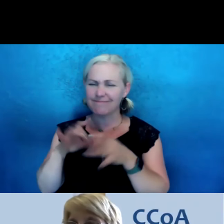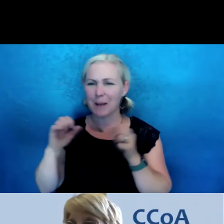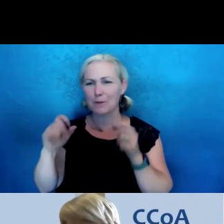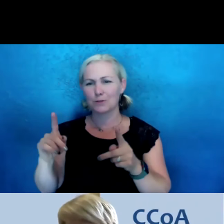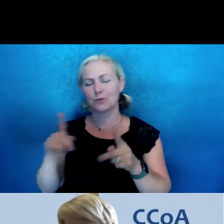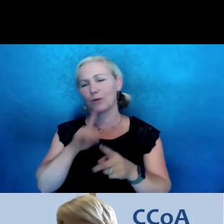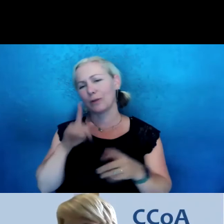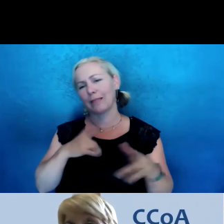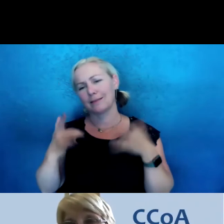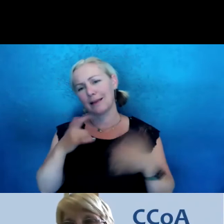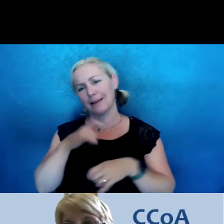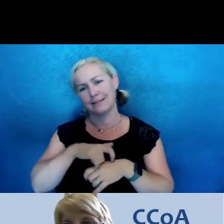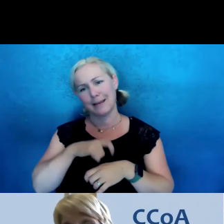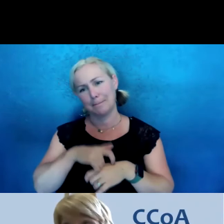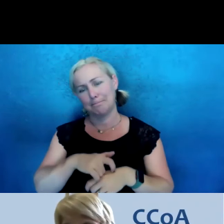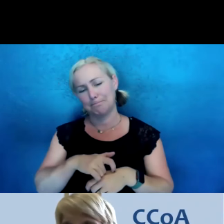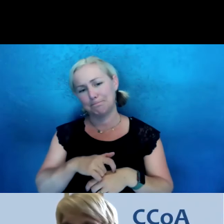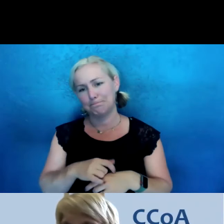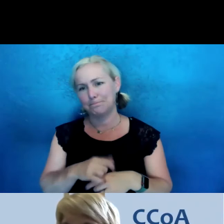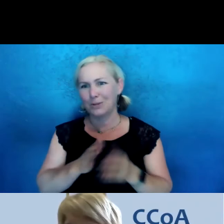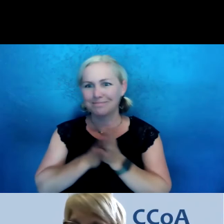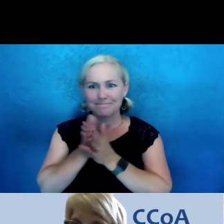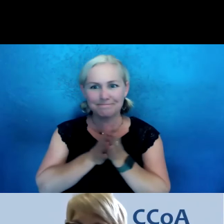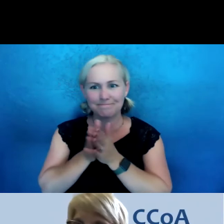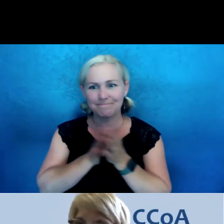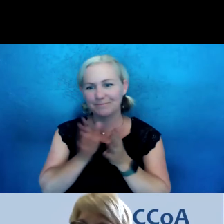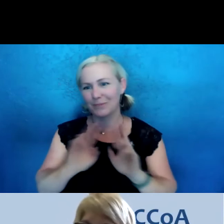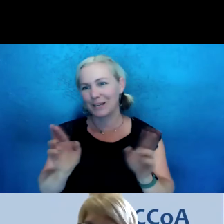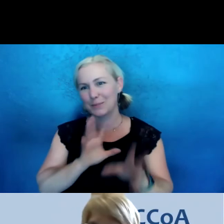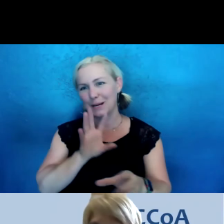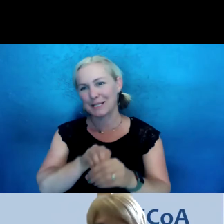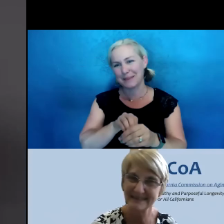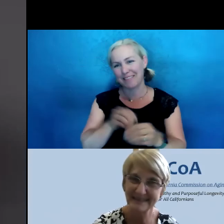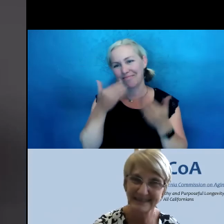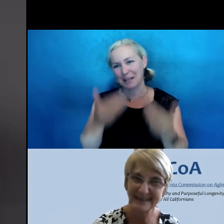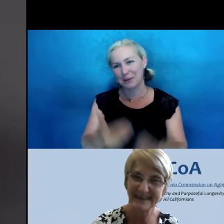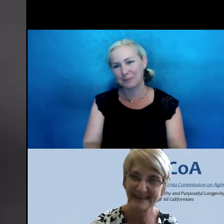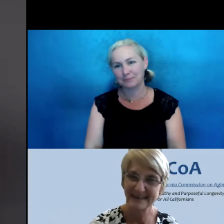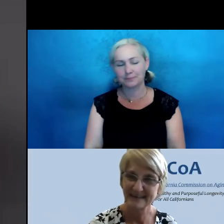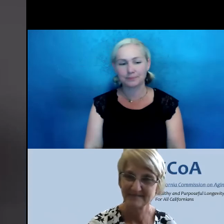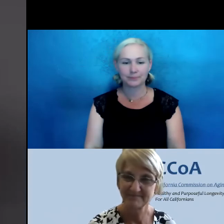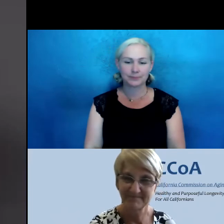we're very excited and enthusiastic about participating. Thank you.